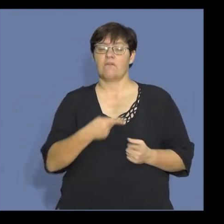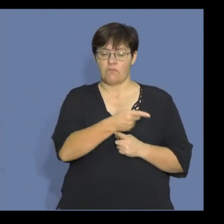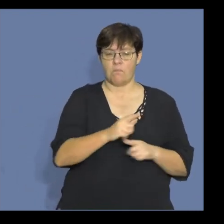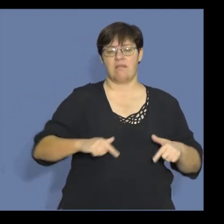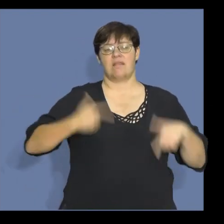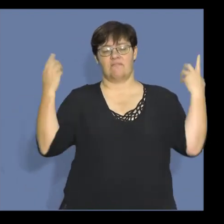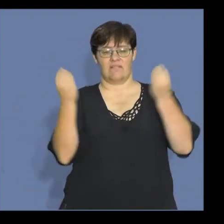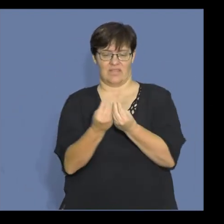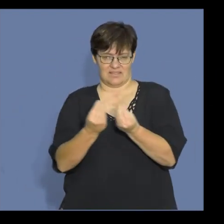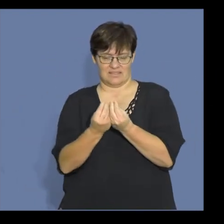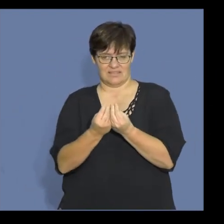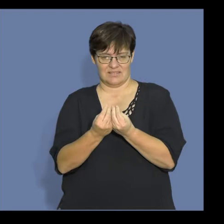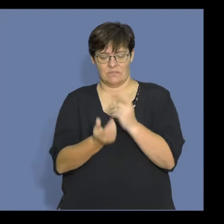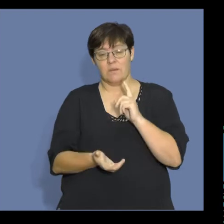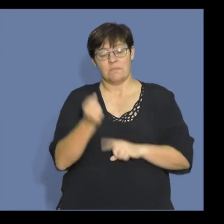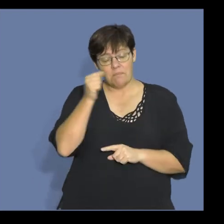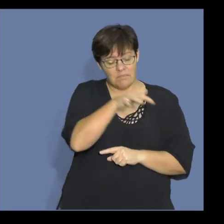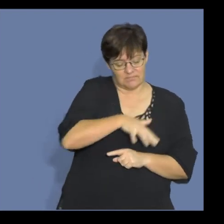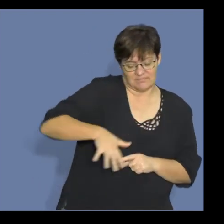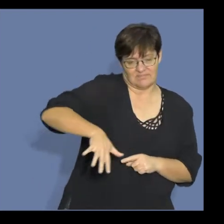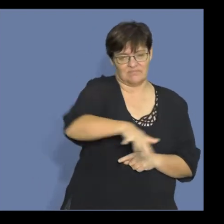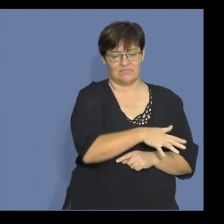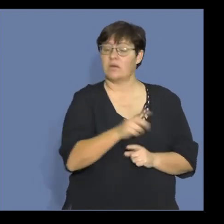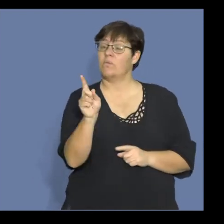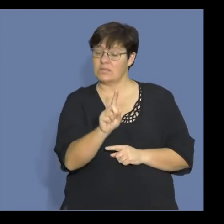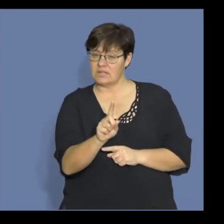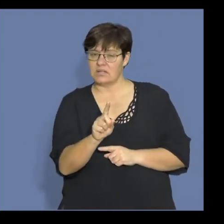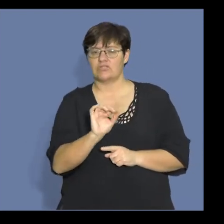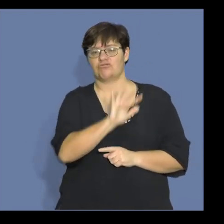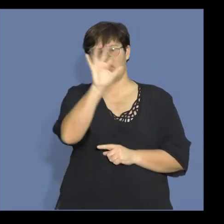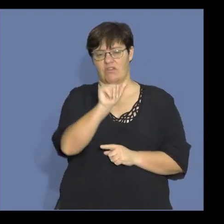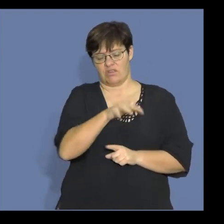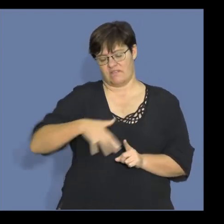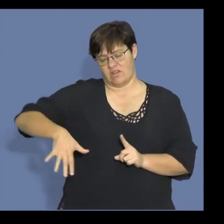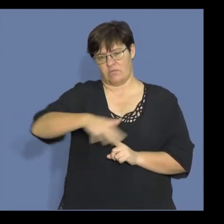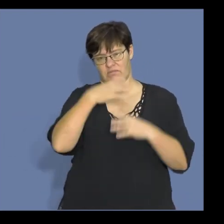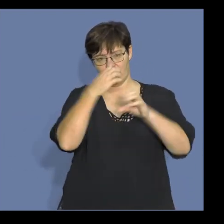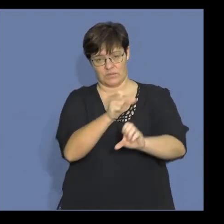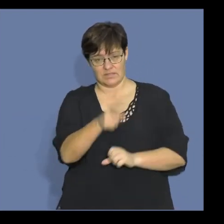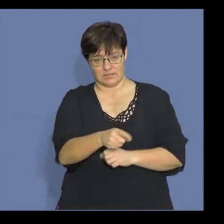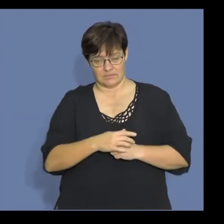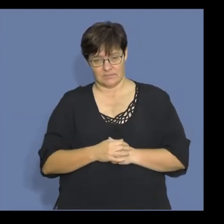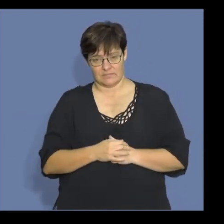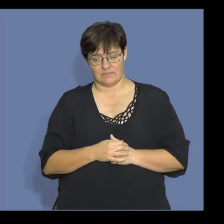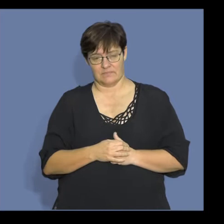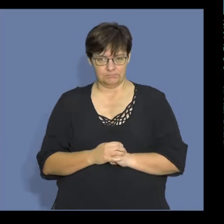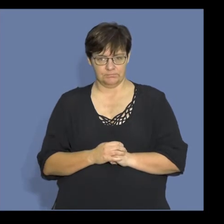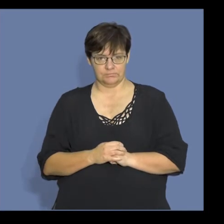diversity is variety of living organisms that are found, especially in the context of our South African